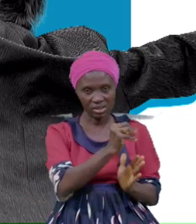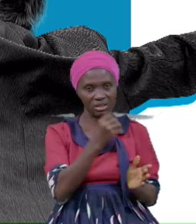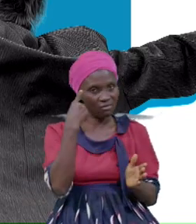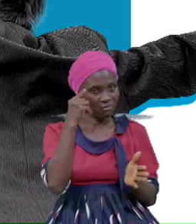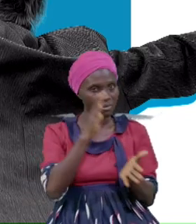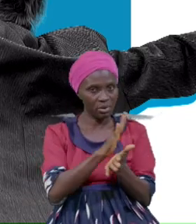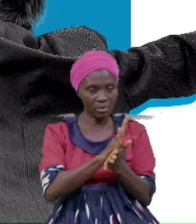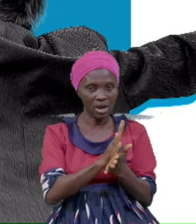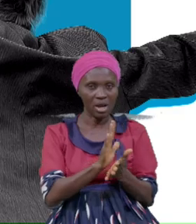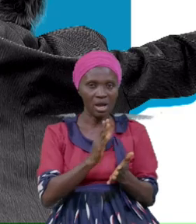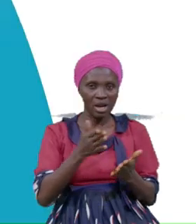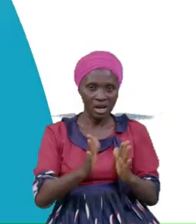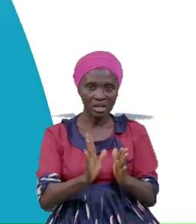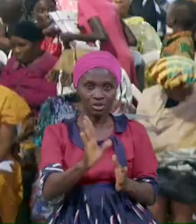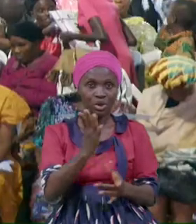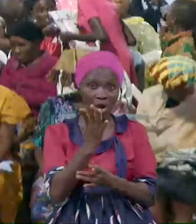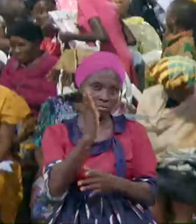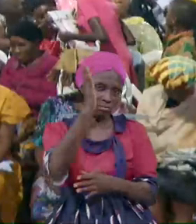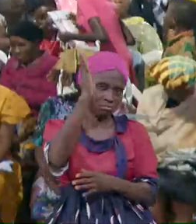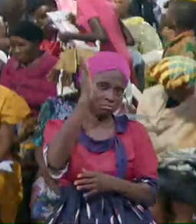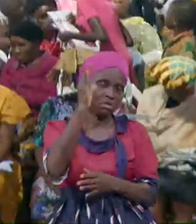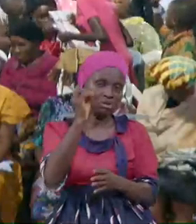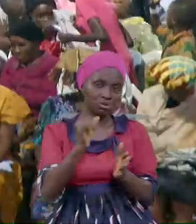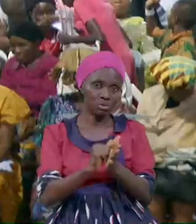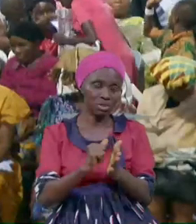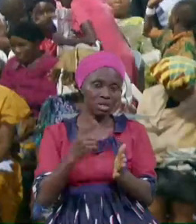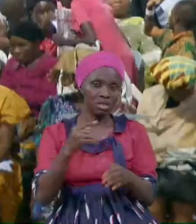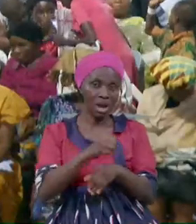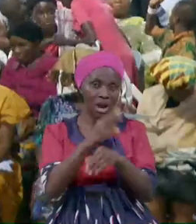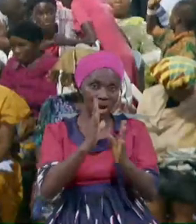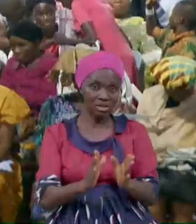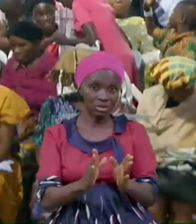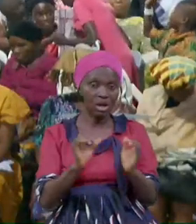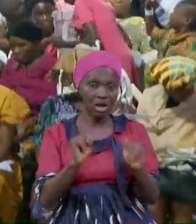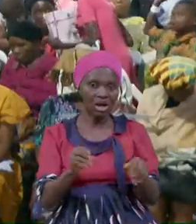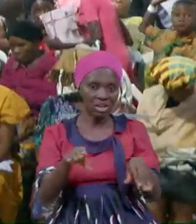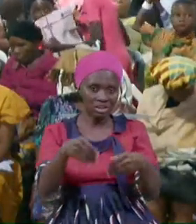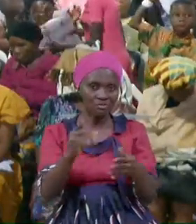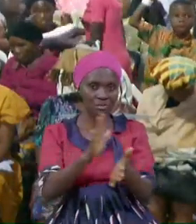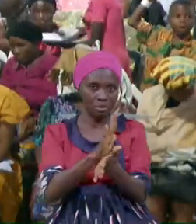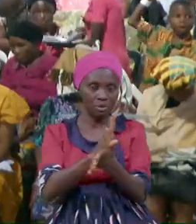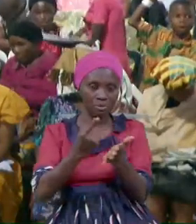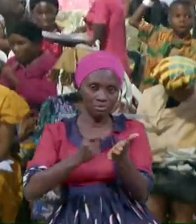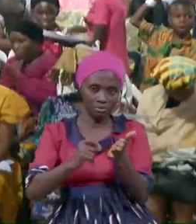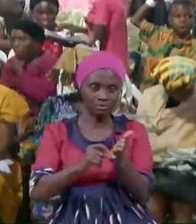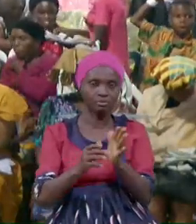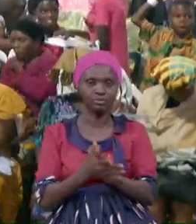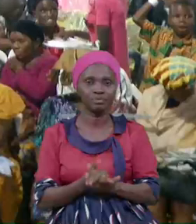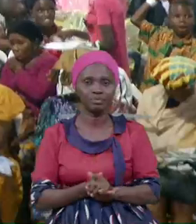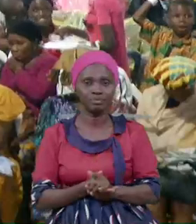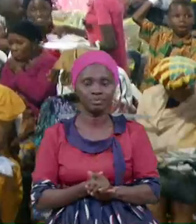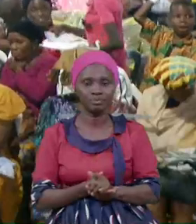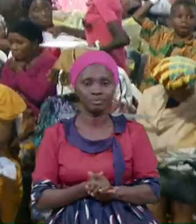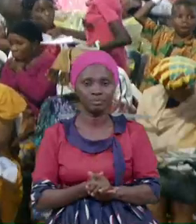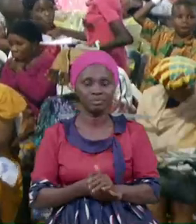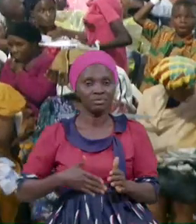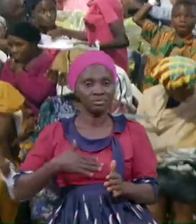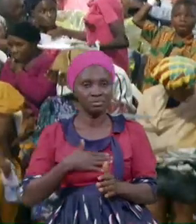counselors can get to you? So please, the counselors, let's do a thorough job